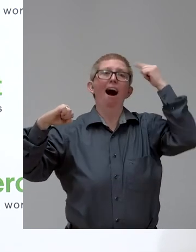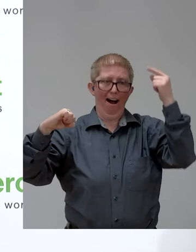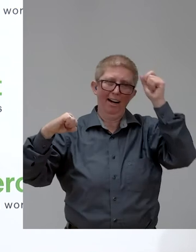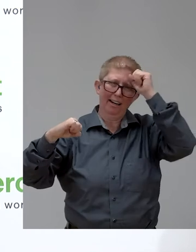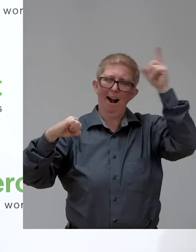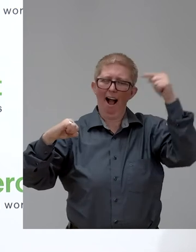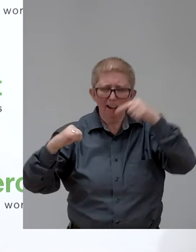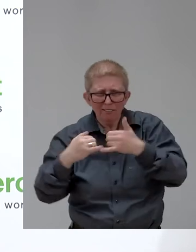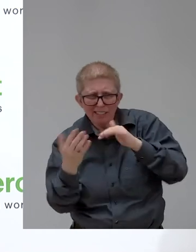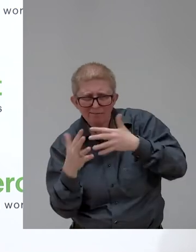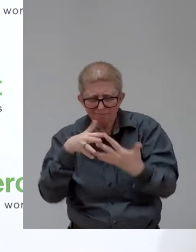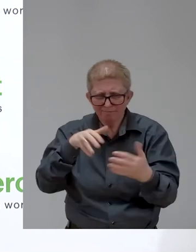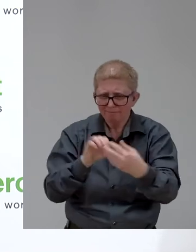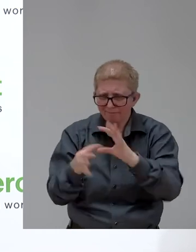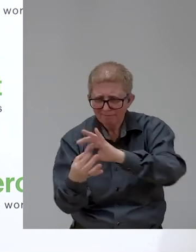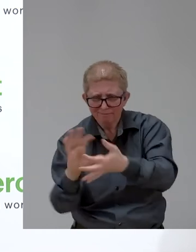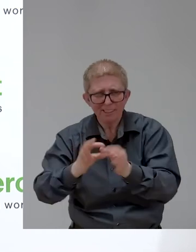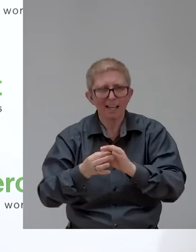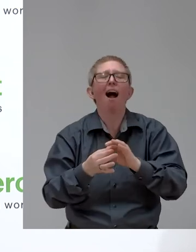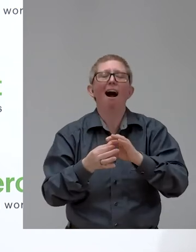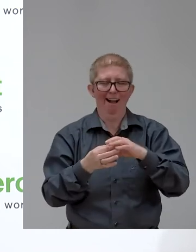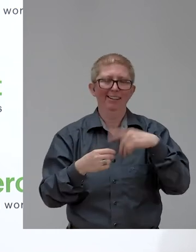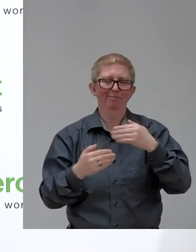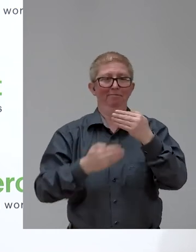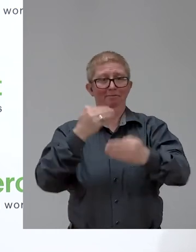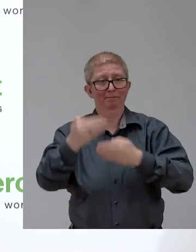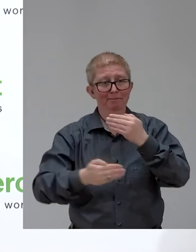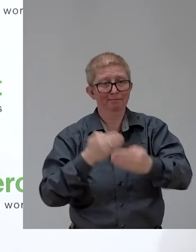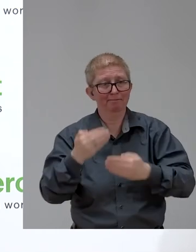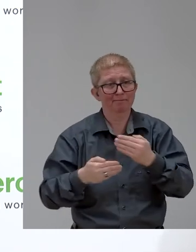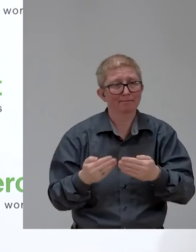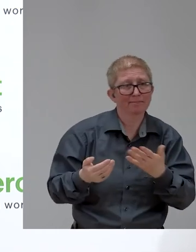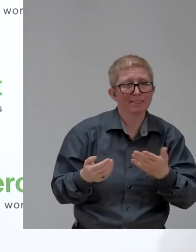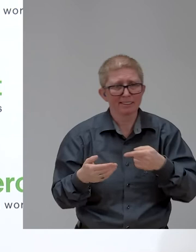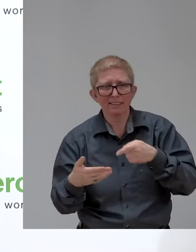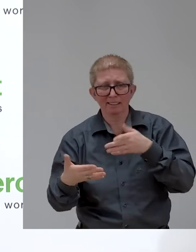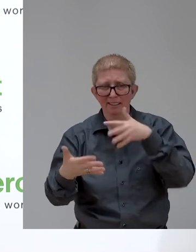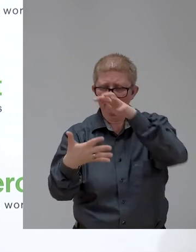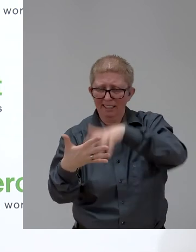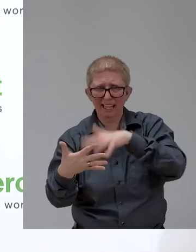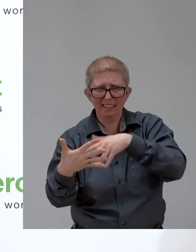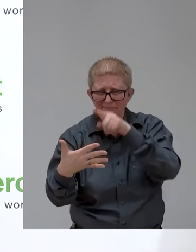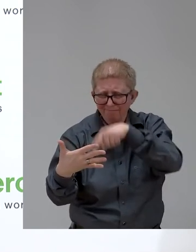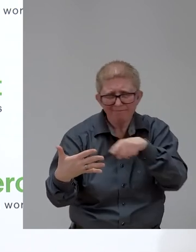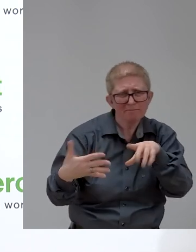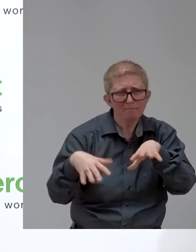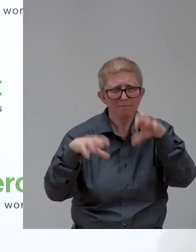It often requires to create coalitions, to work in networks, to mobilize different actors and stakeholders.